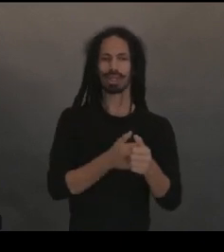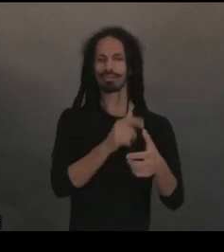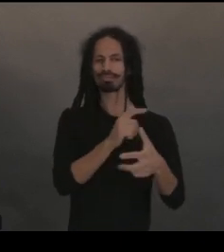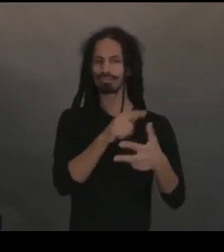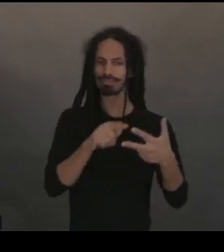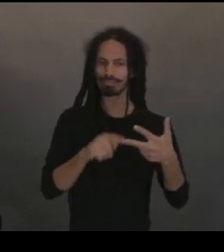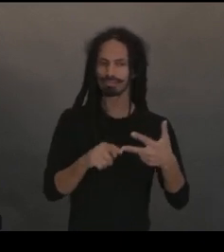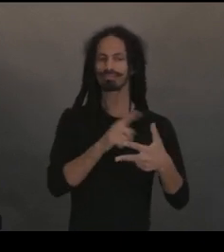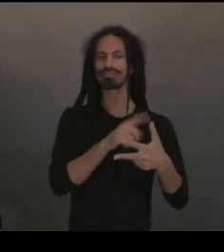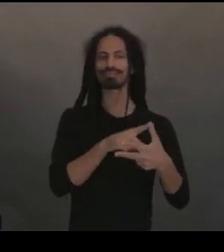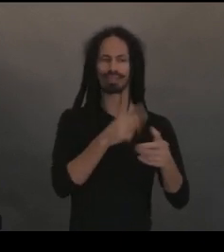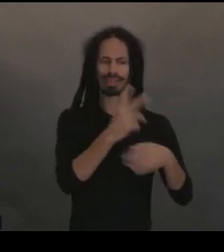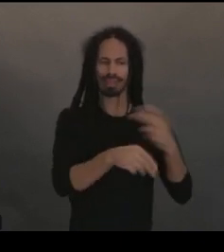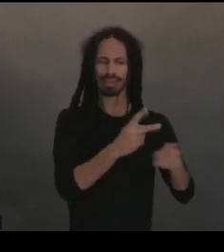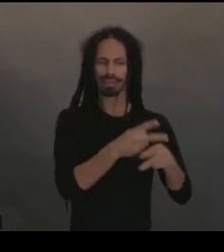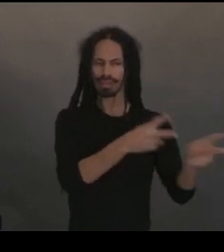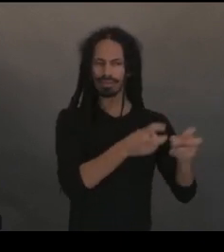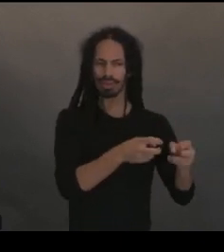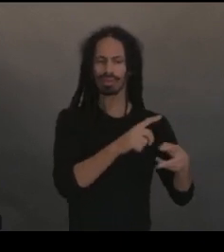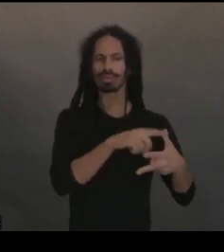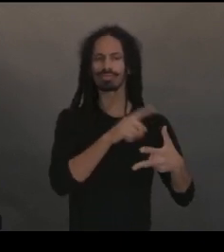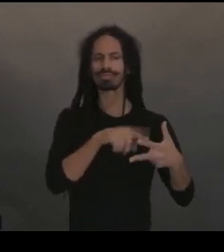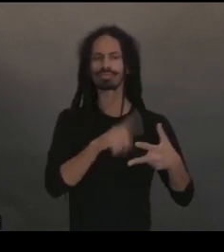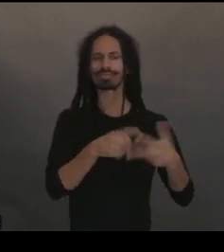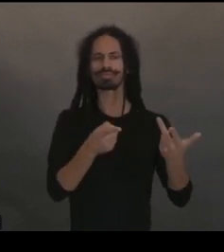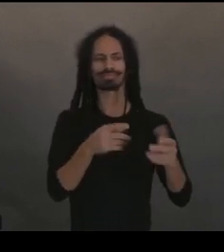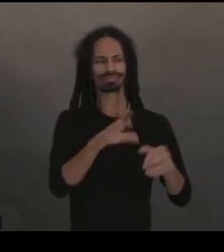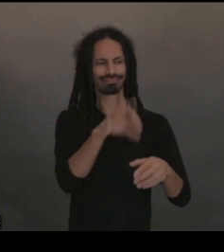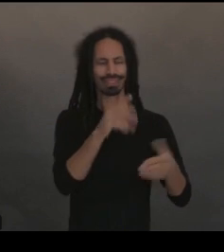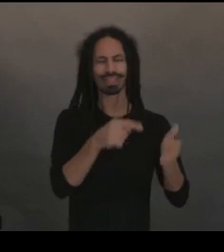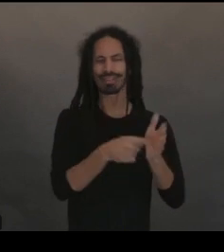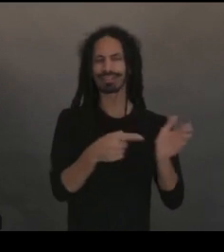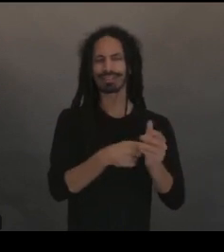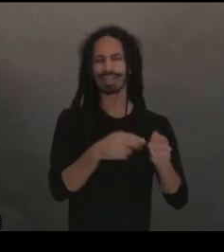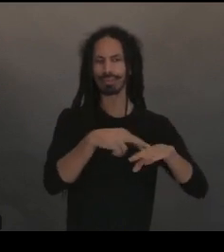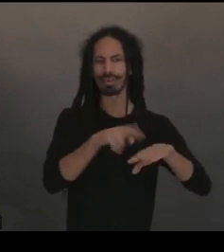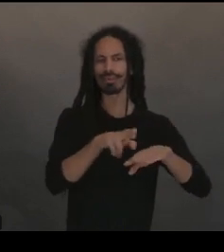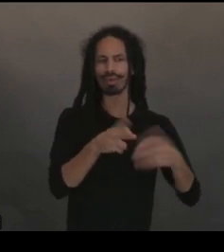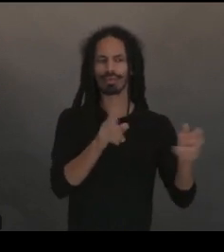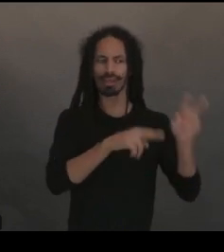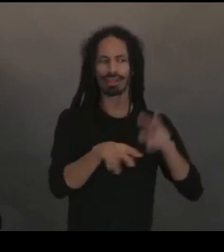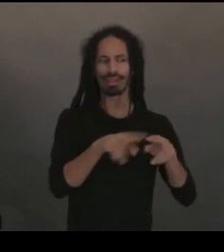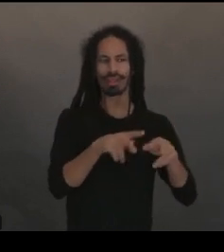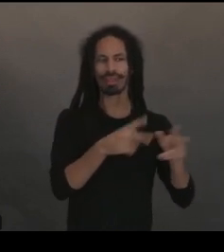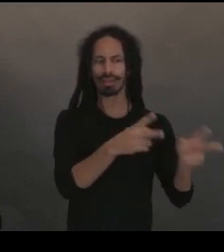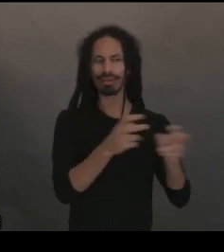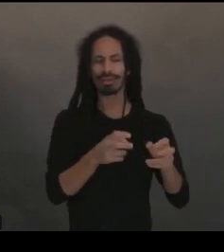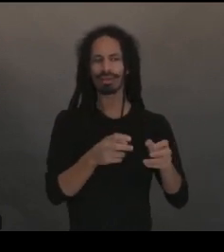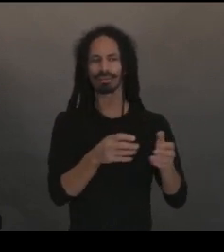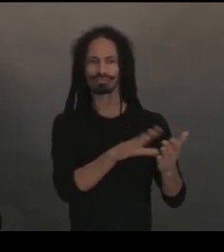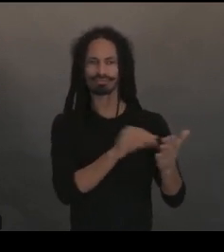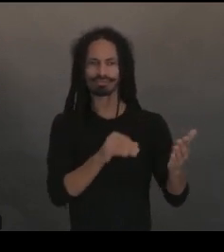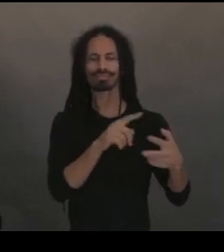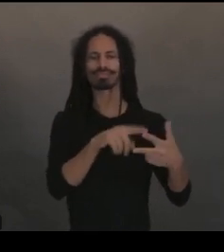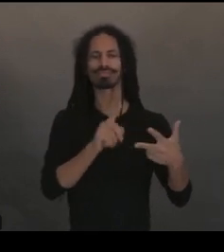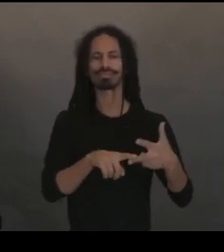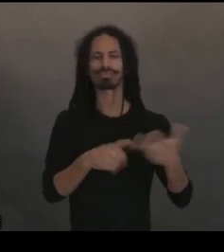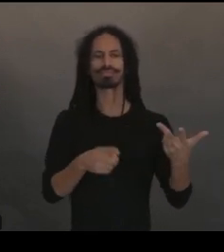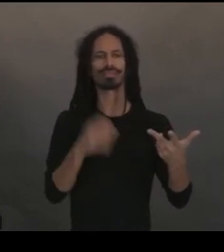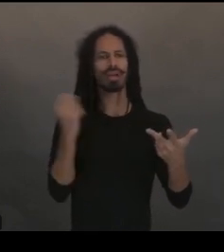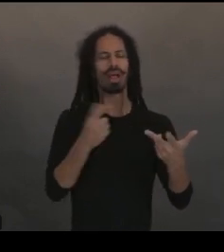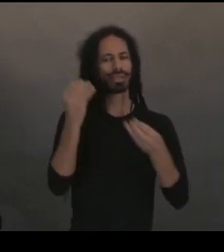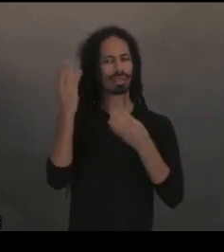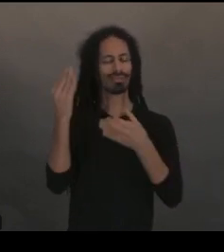of the source. 2, find an example reference for that source type. Number 3, locate information from your source and input information to complete